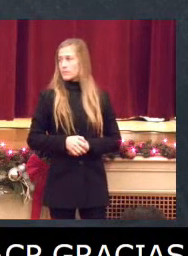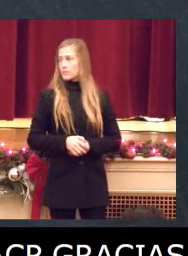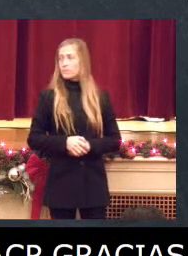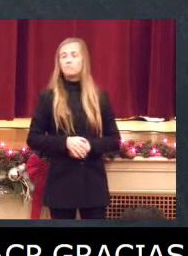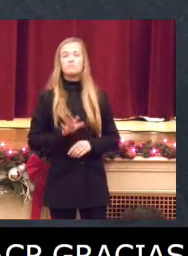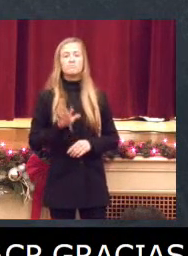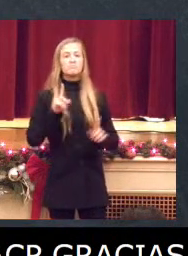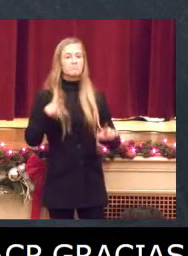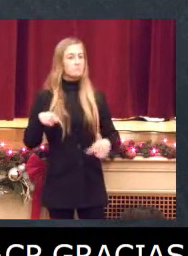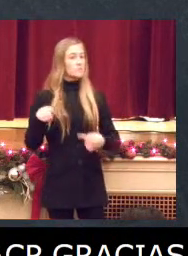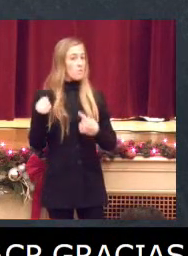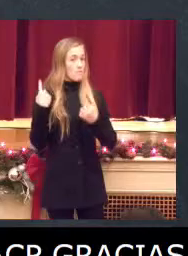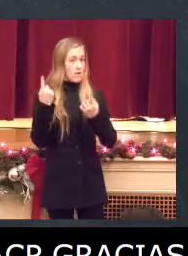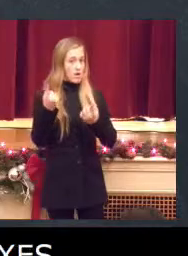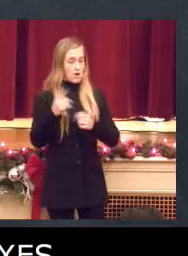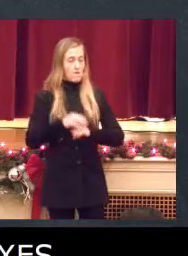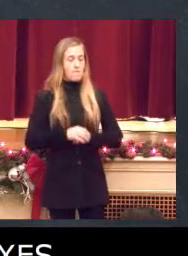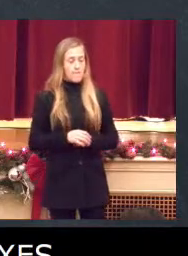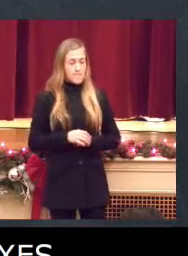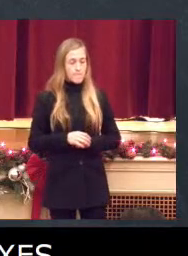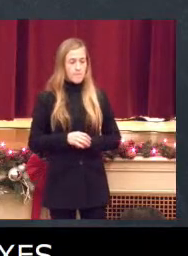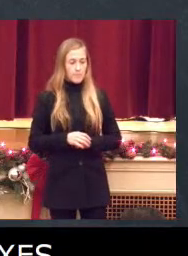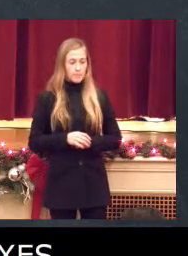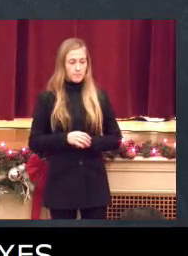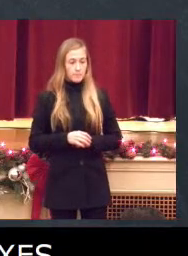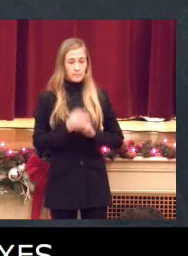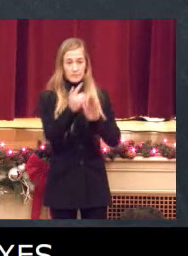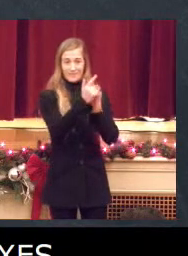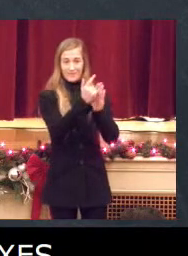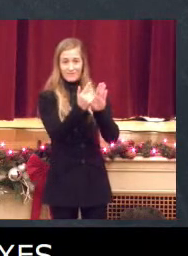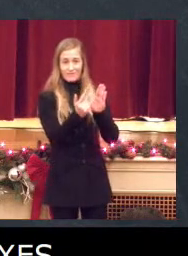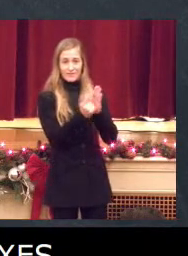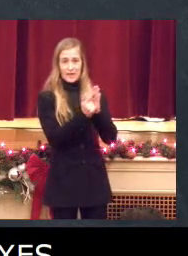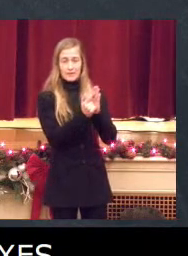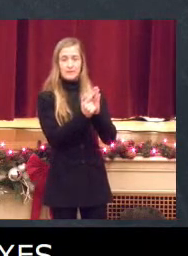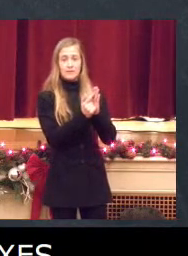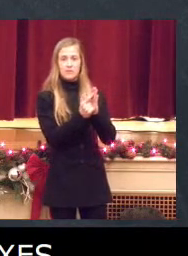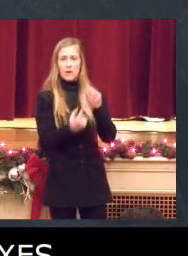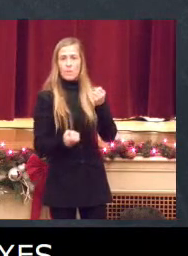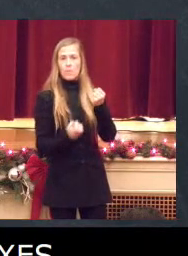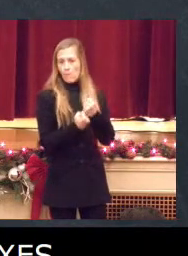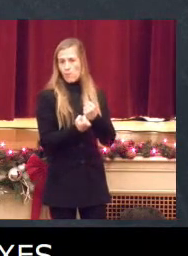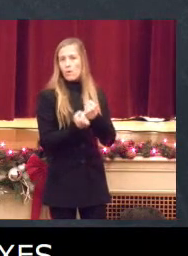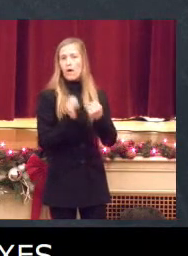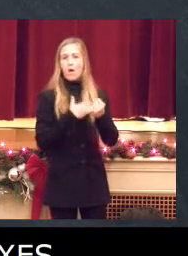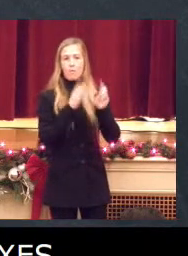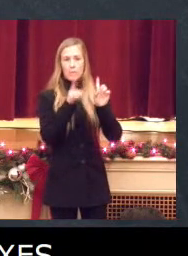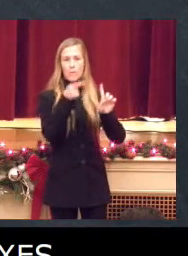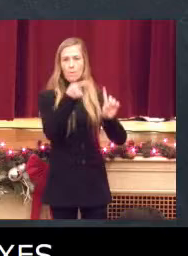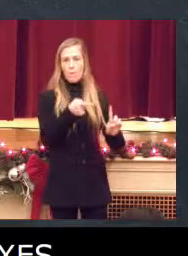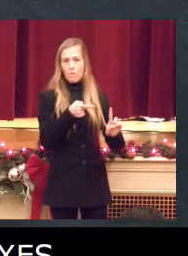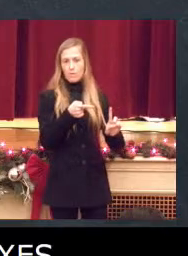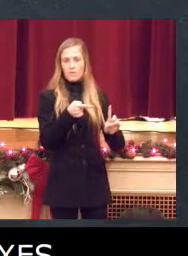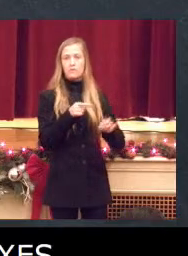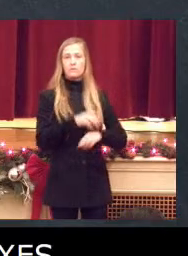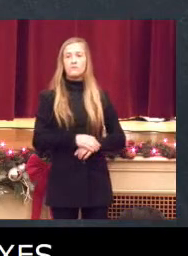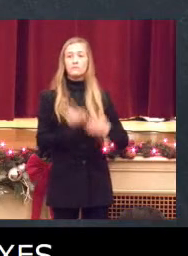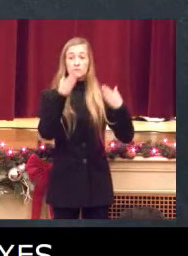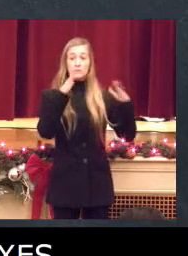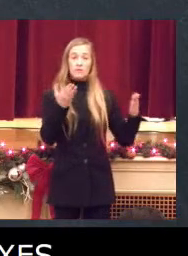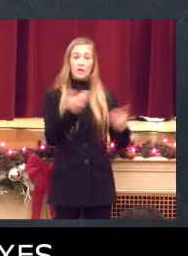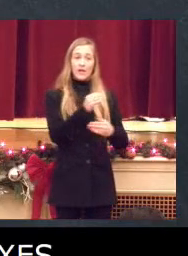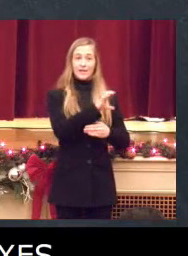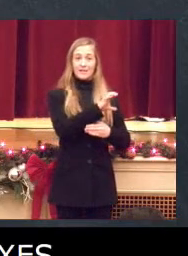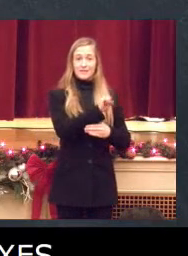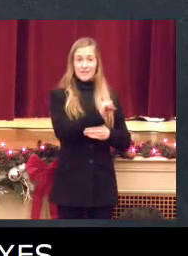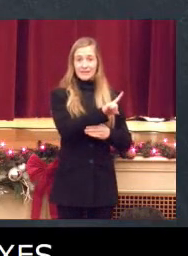So far, the legislature has been very supportive of our efforts overall and in Christina in